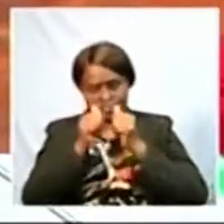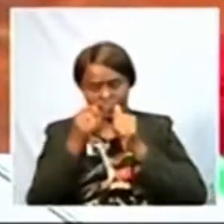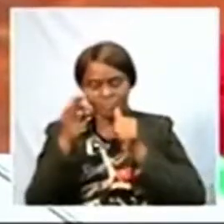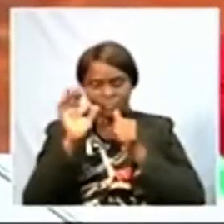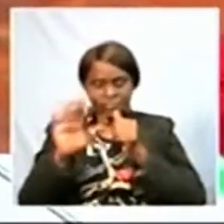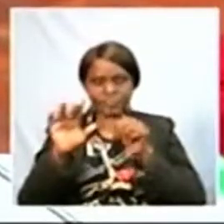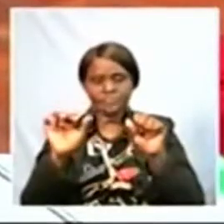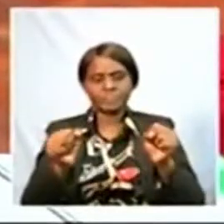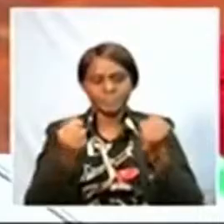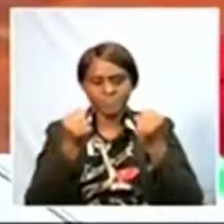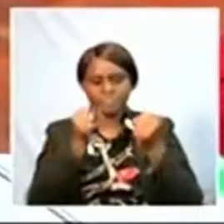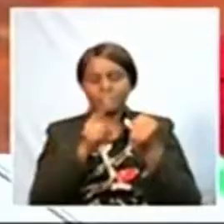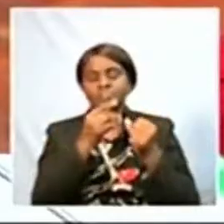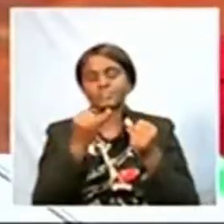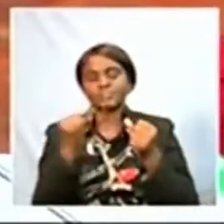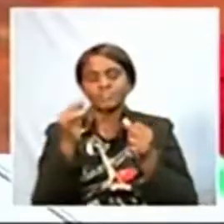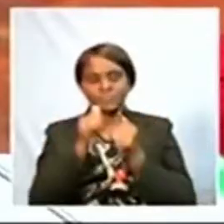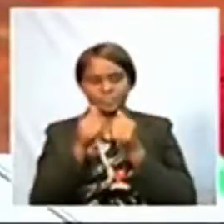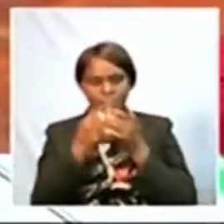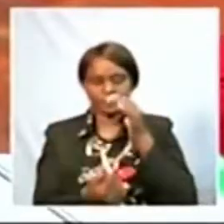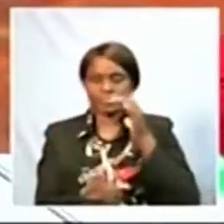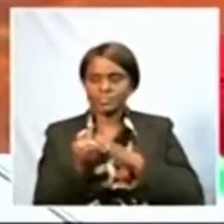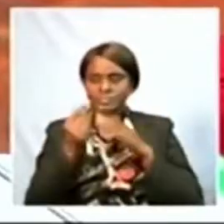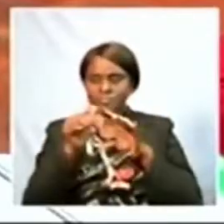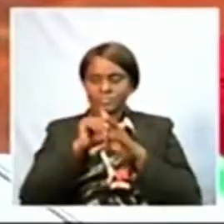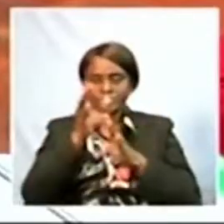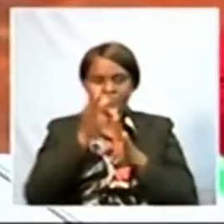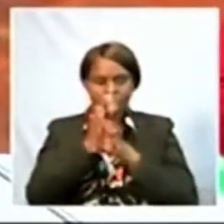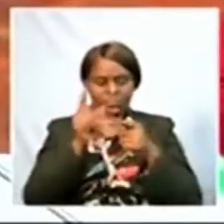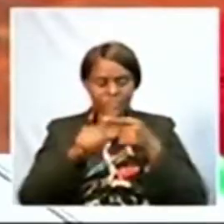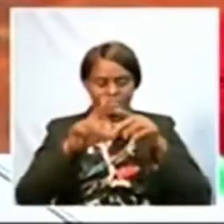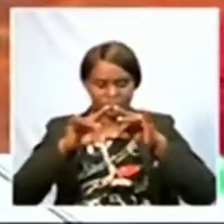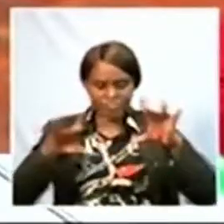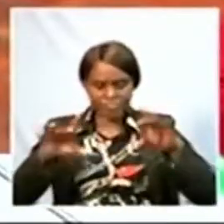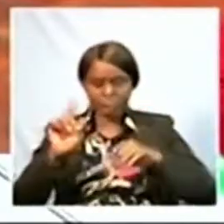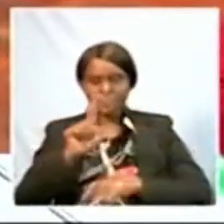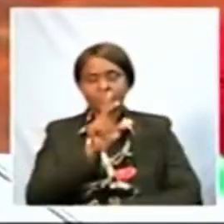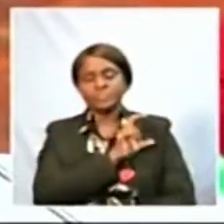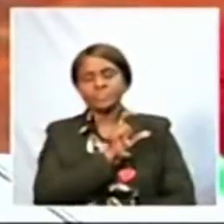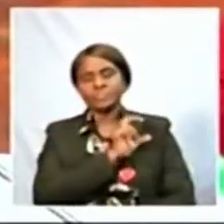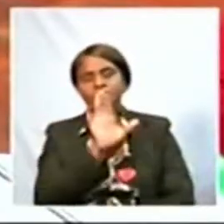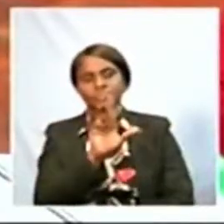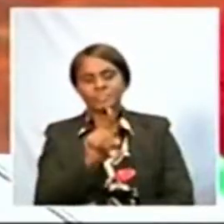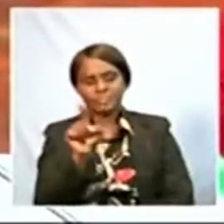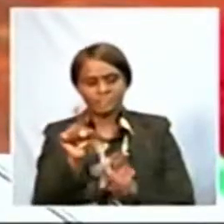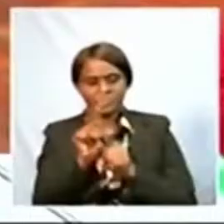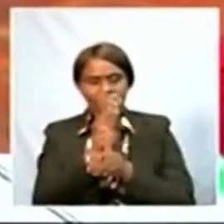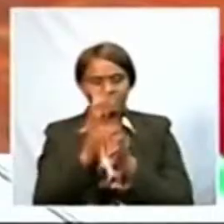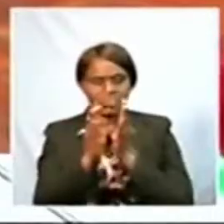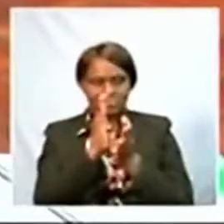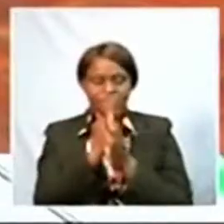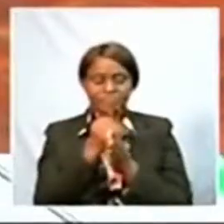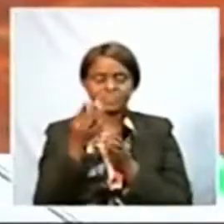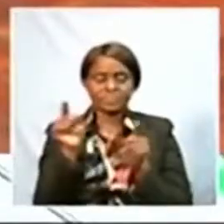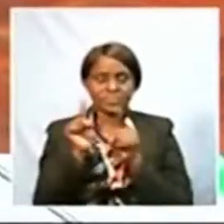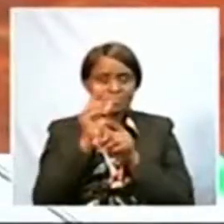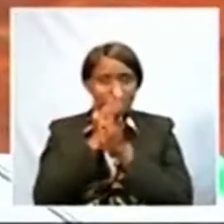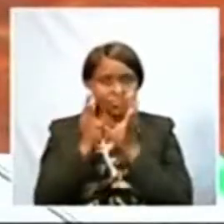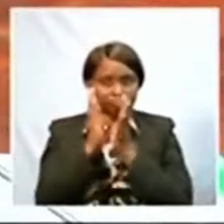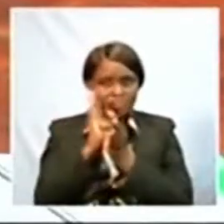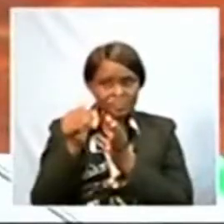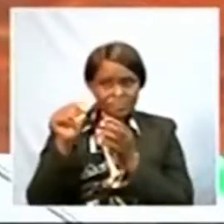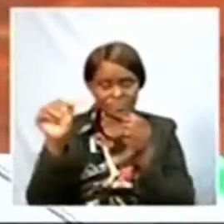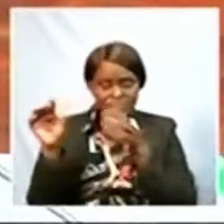to litigation issues which arose in relation to the land where the police station is being constructed. The contractor had